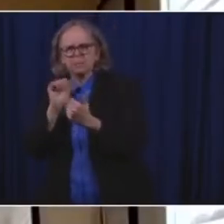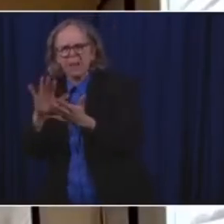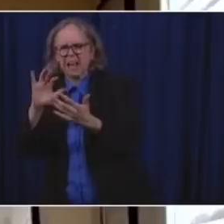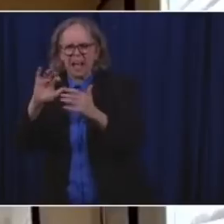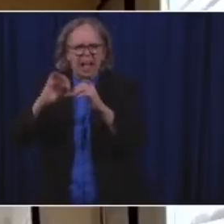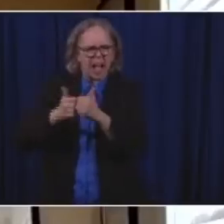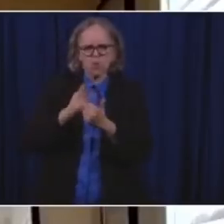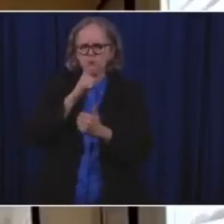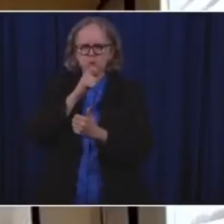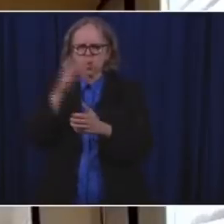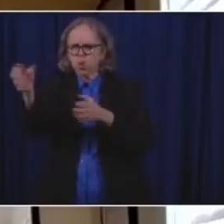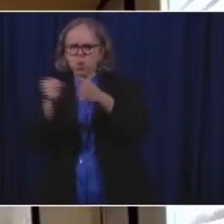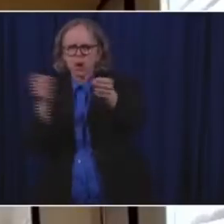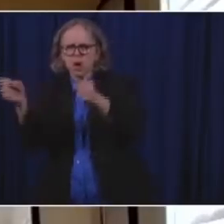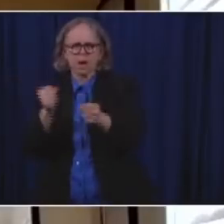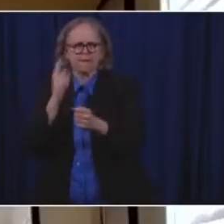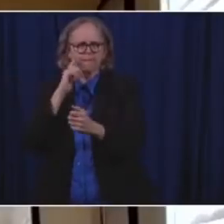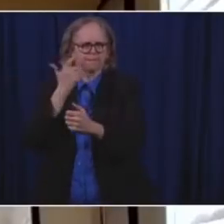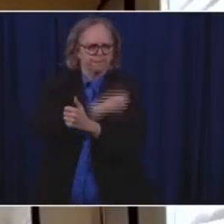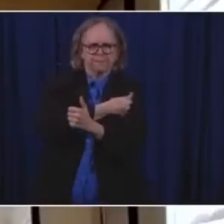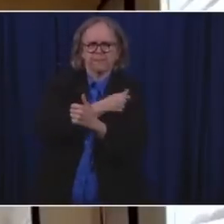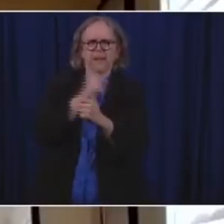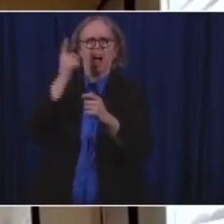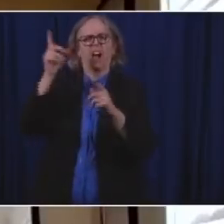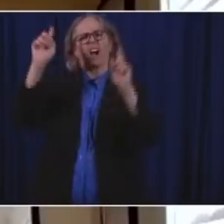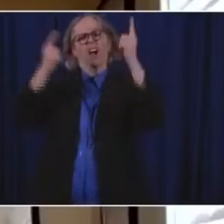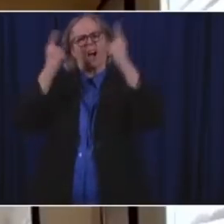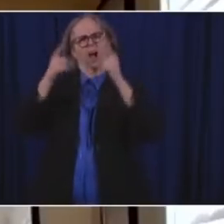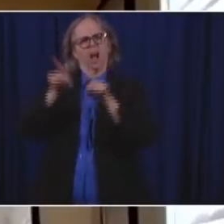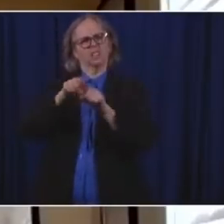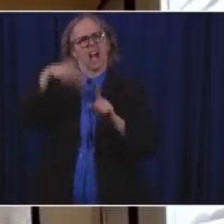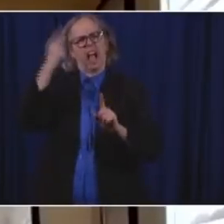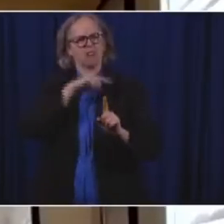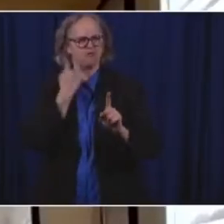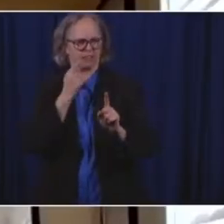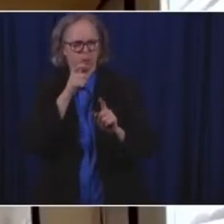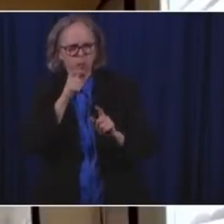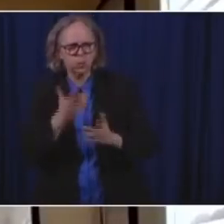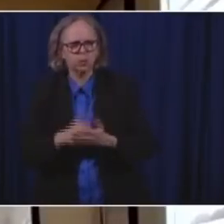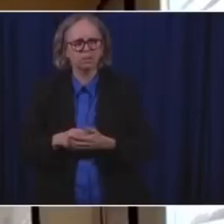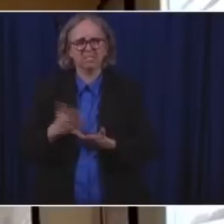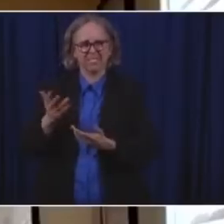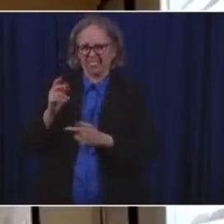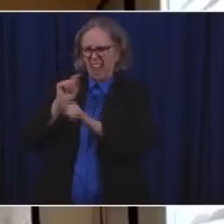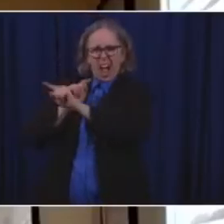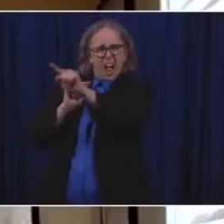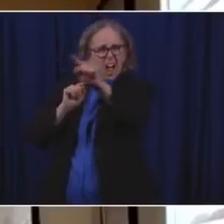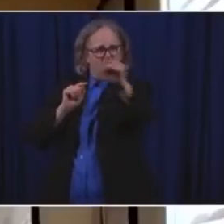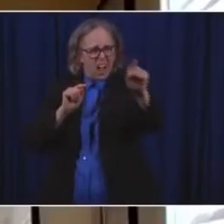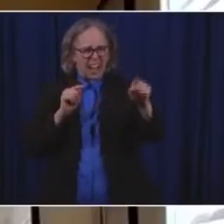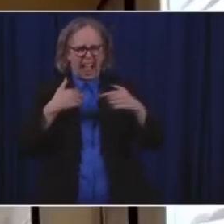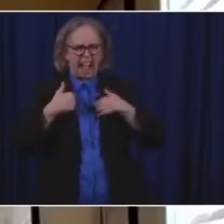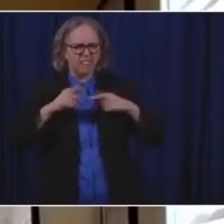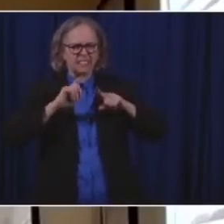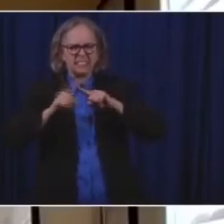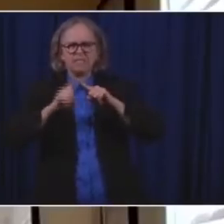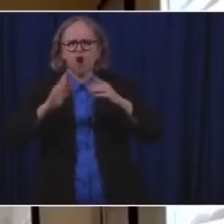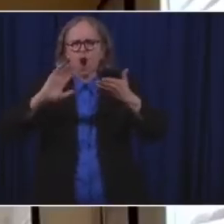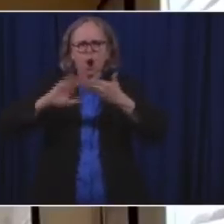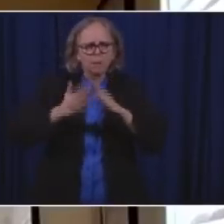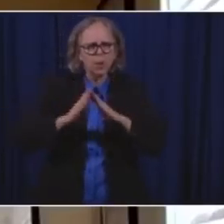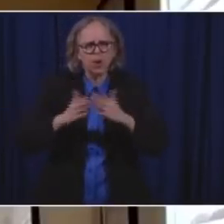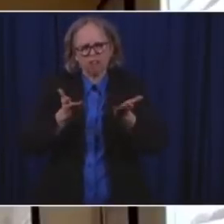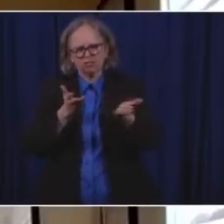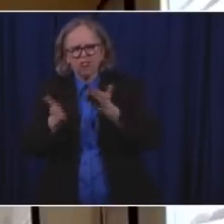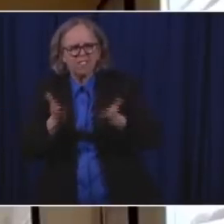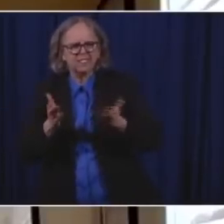healthcare providers in their institutions. And our hospitals serve communities that look very different and are structured in ways that are very